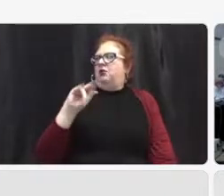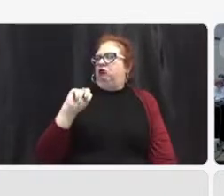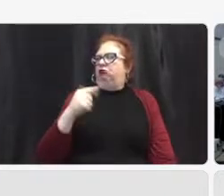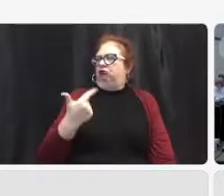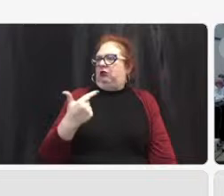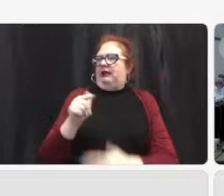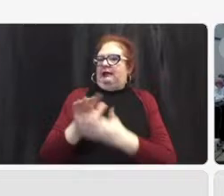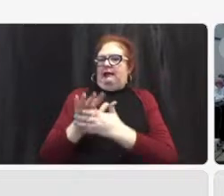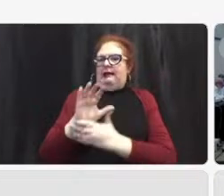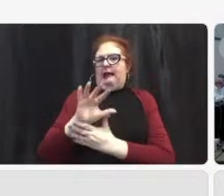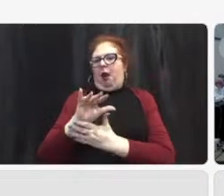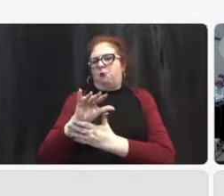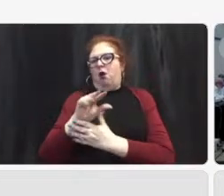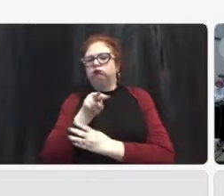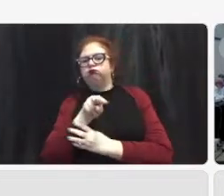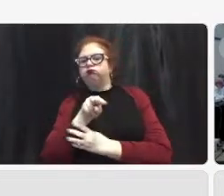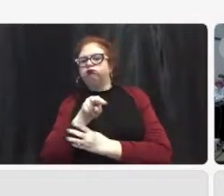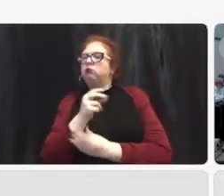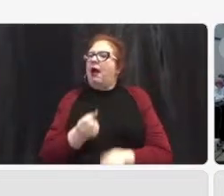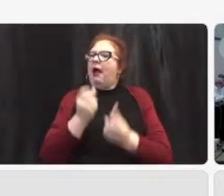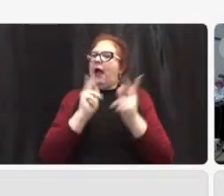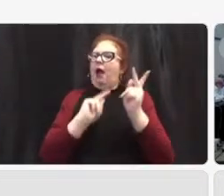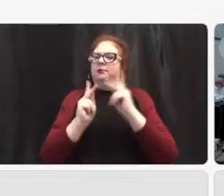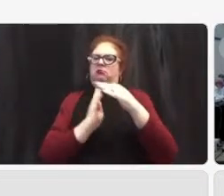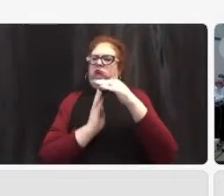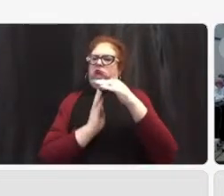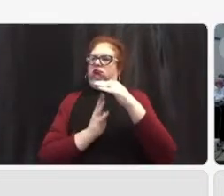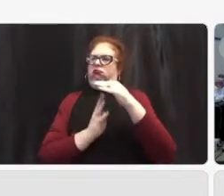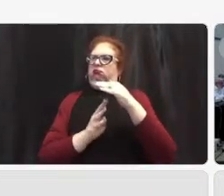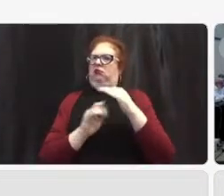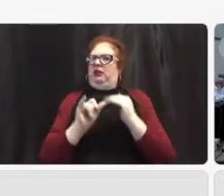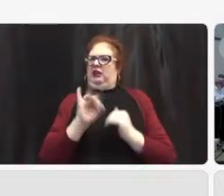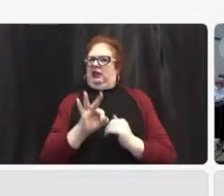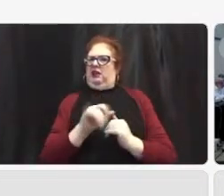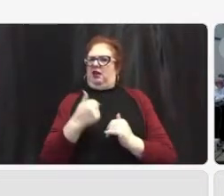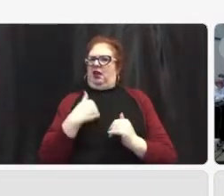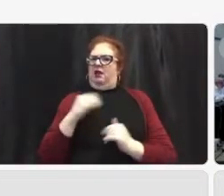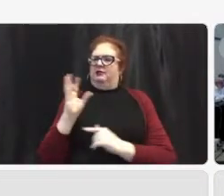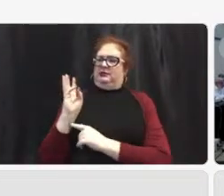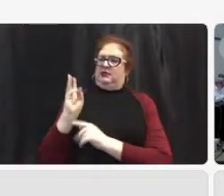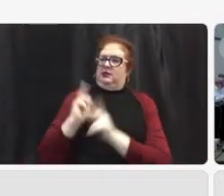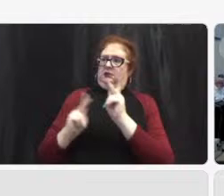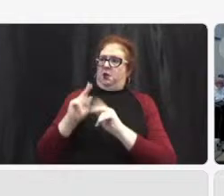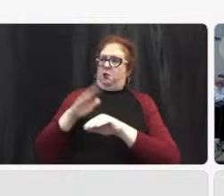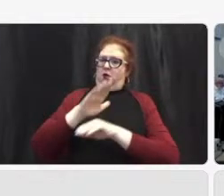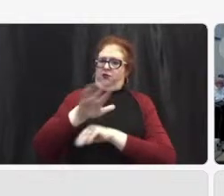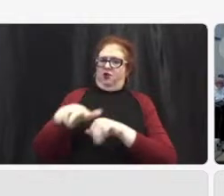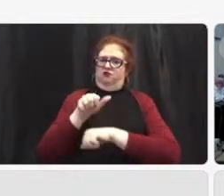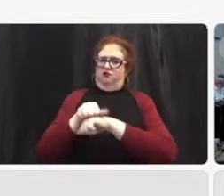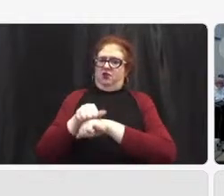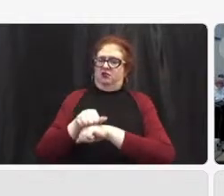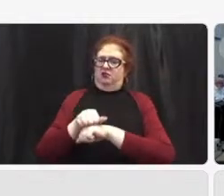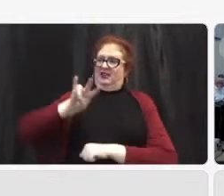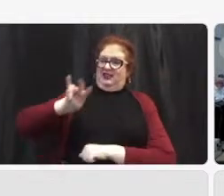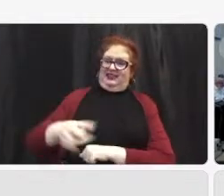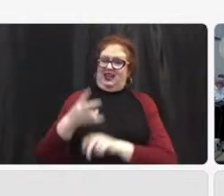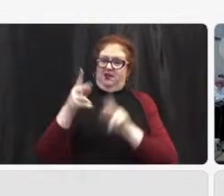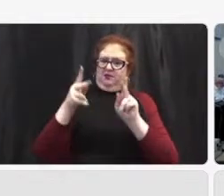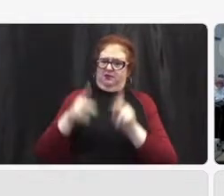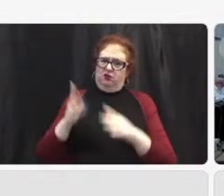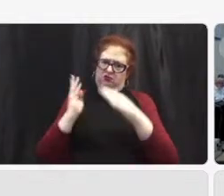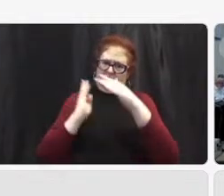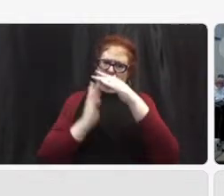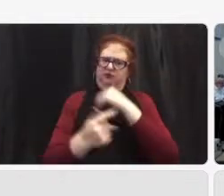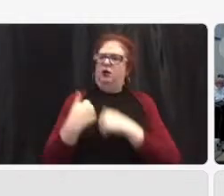home. And if we see more people, so if you've got 6 people on a reservation, person number 7 walks in the door, we're making phone